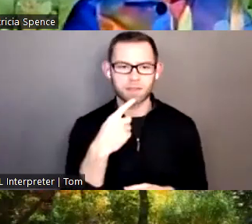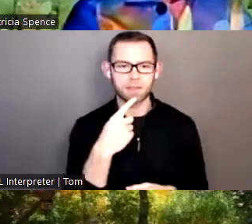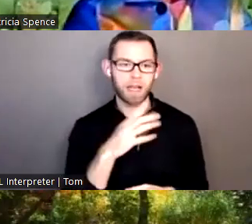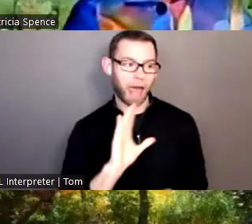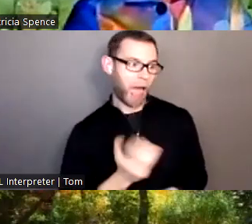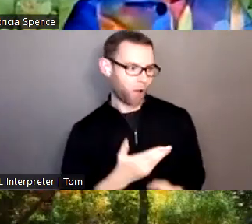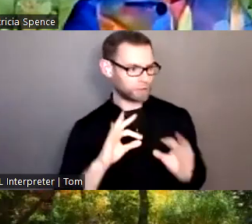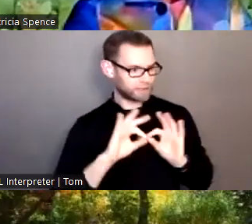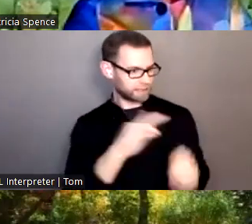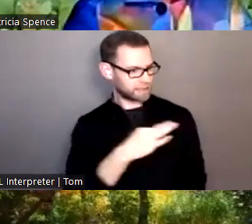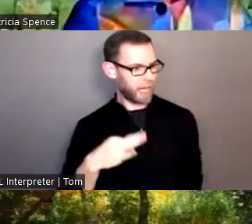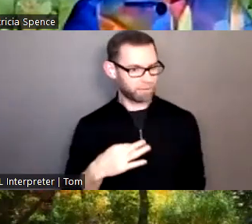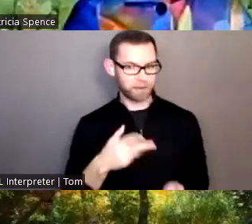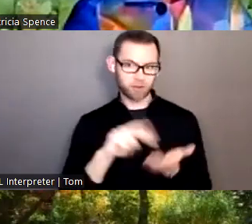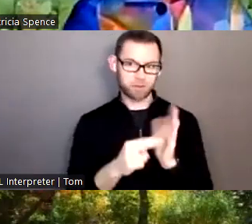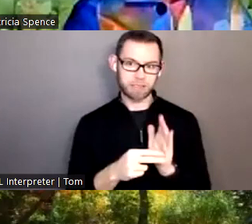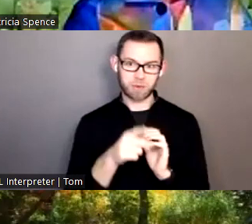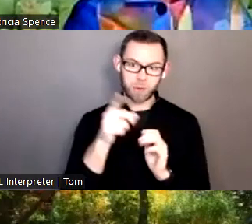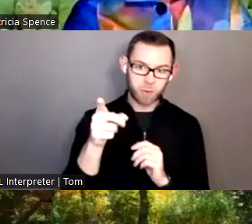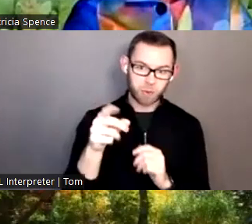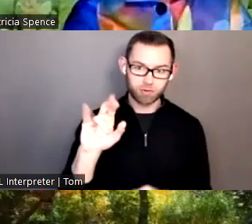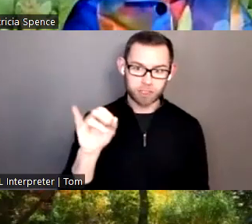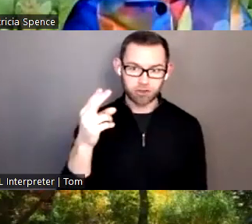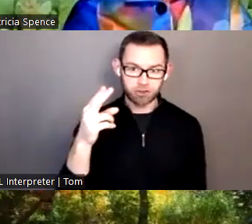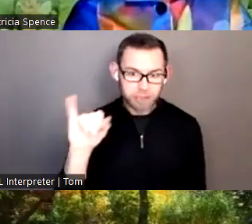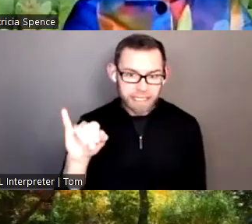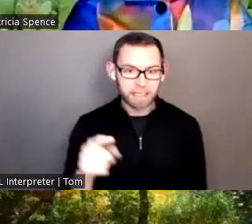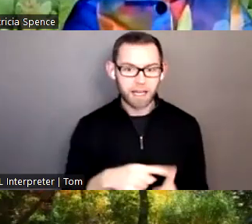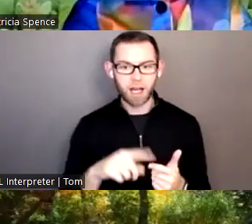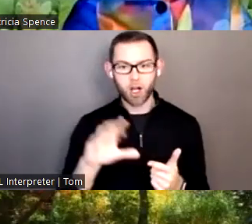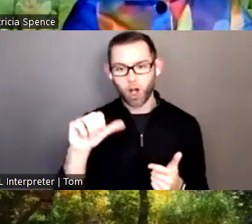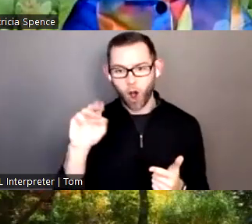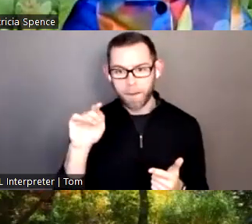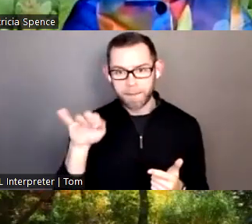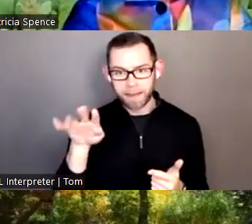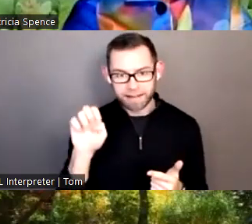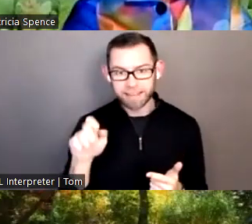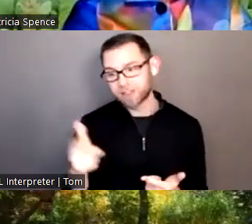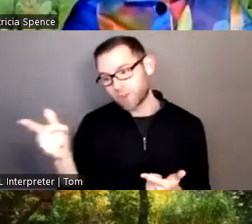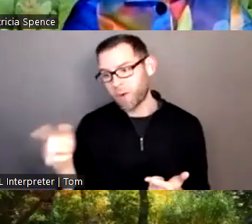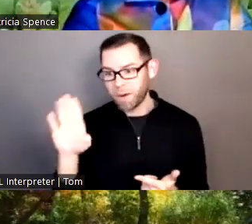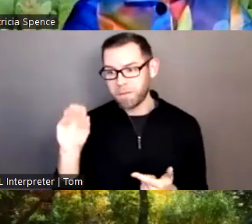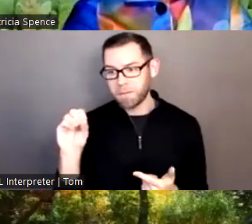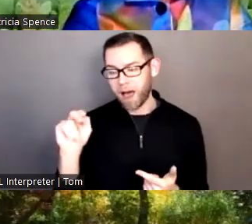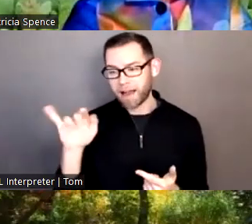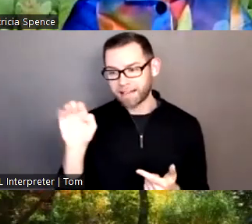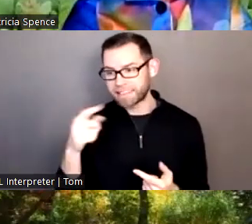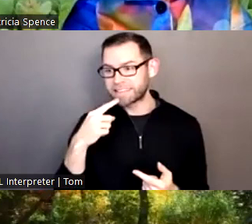So I'm assuming it was probably you and Carlene that might have helped out with that. So Bonnie says thanks.